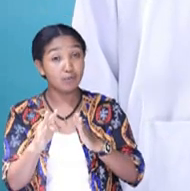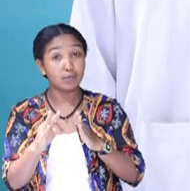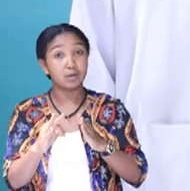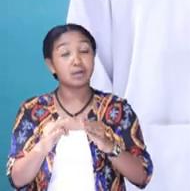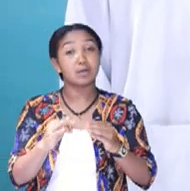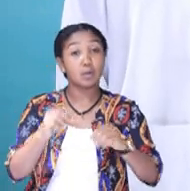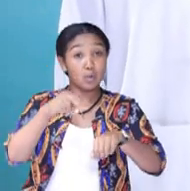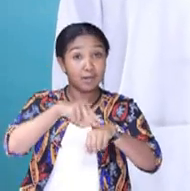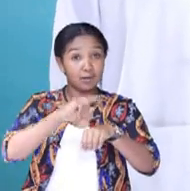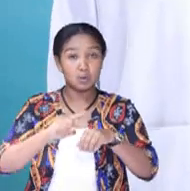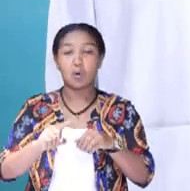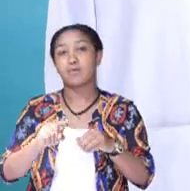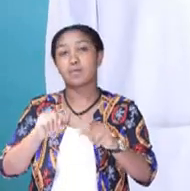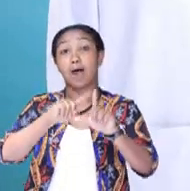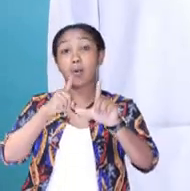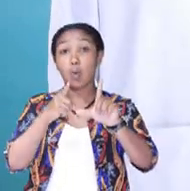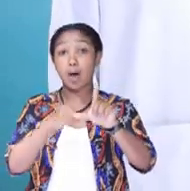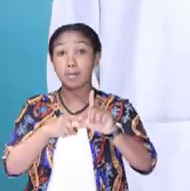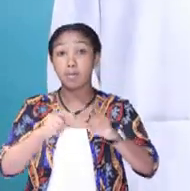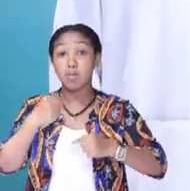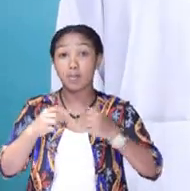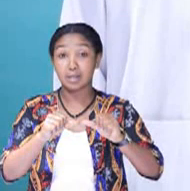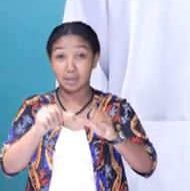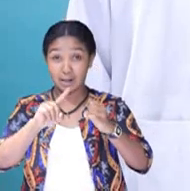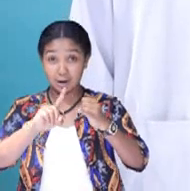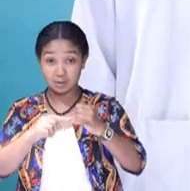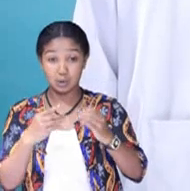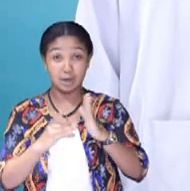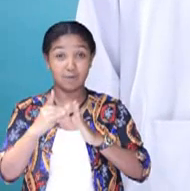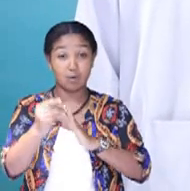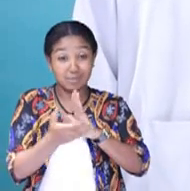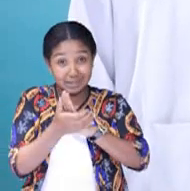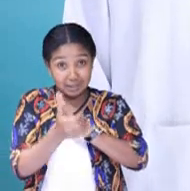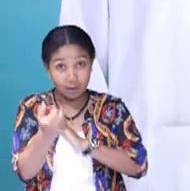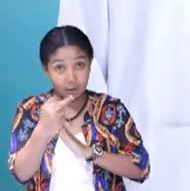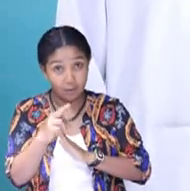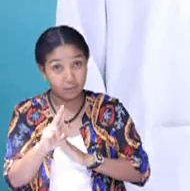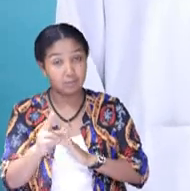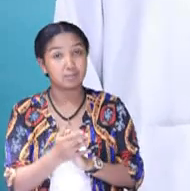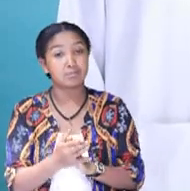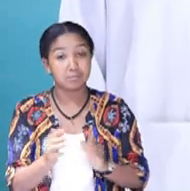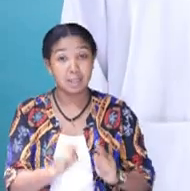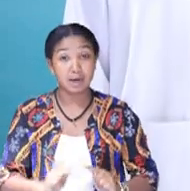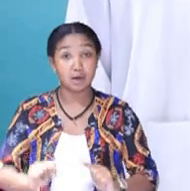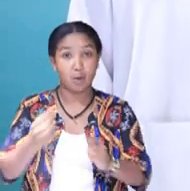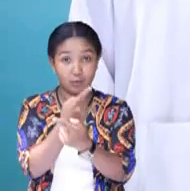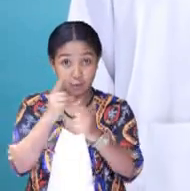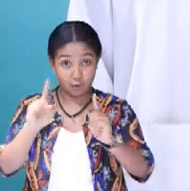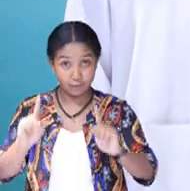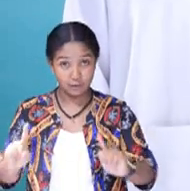of angular momentum. And at last, we'll develop a skill or techniques of